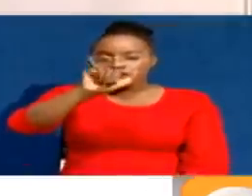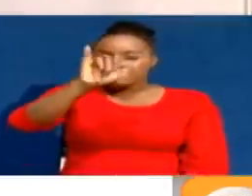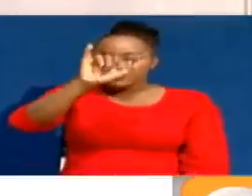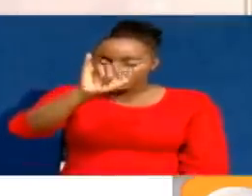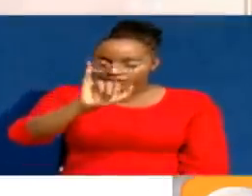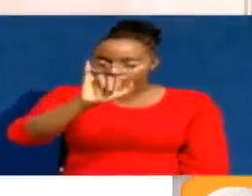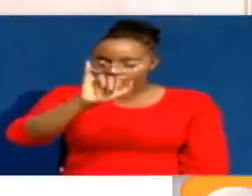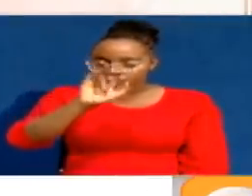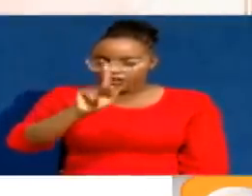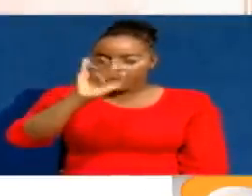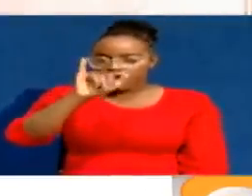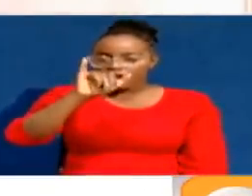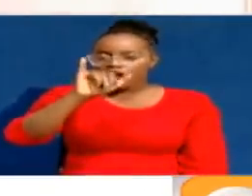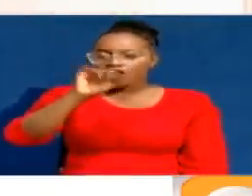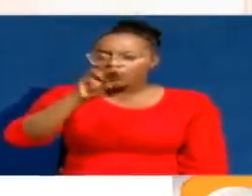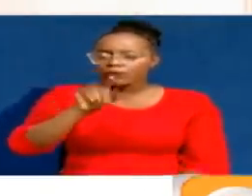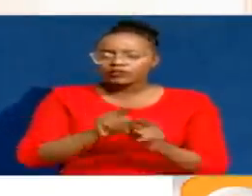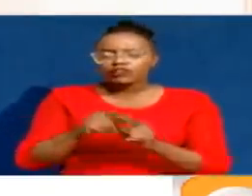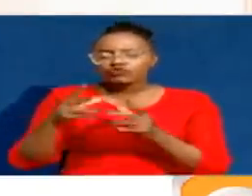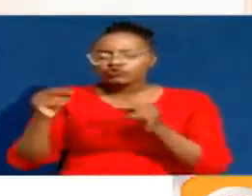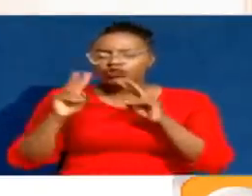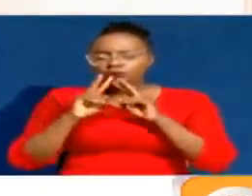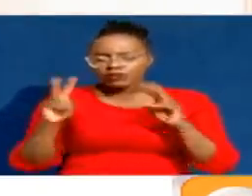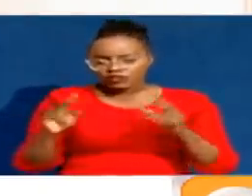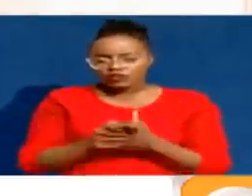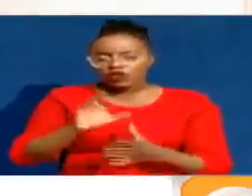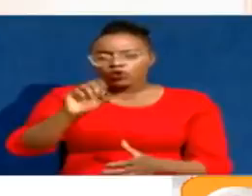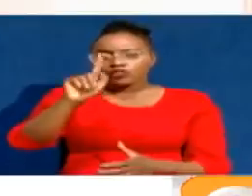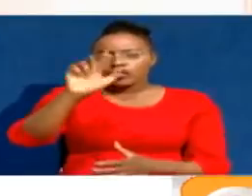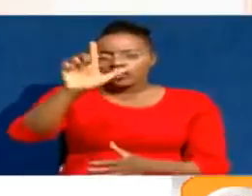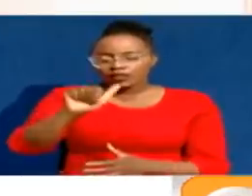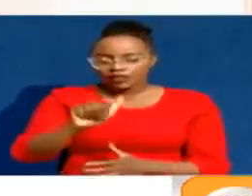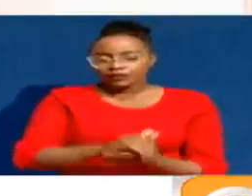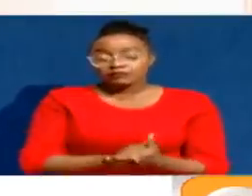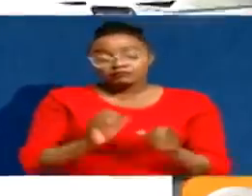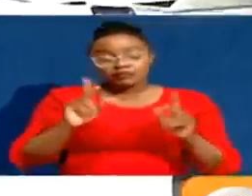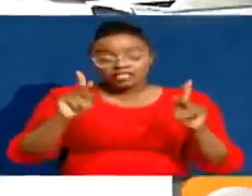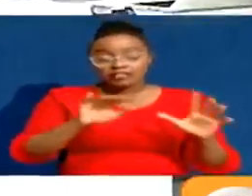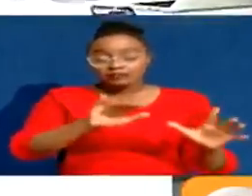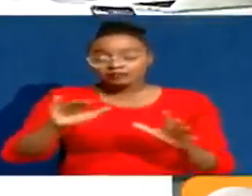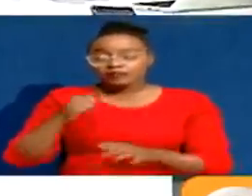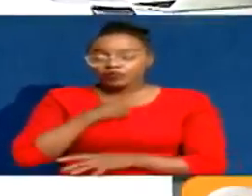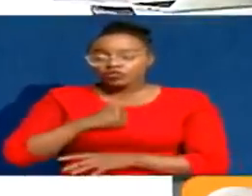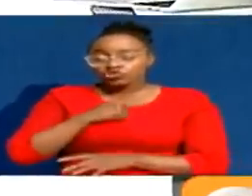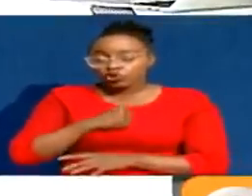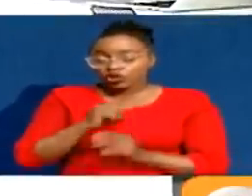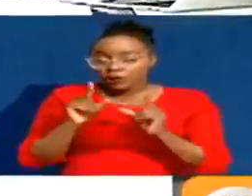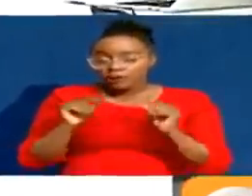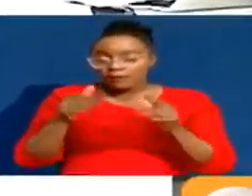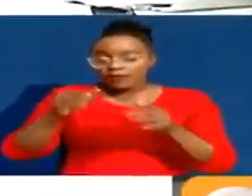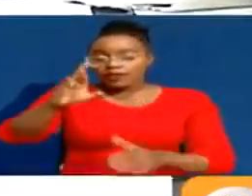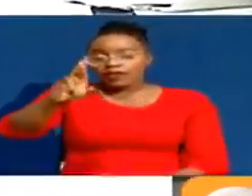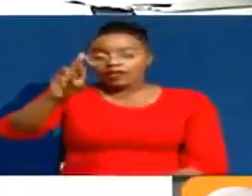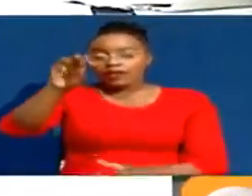Midiwo. Unbelievable. Go in peace, Otada. All right. right. Our condolences here, the Royal